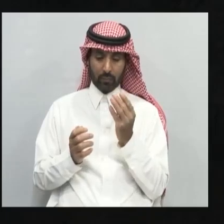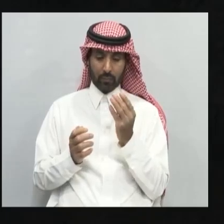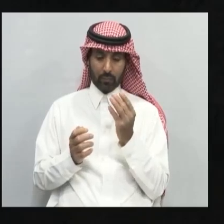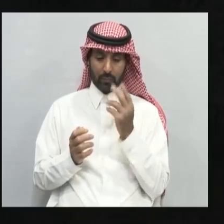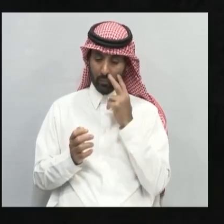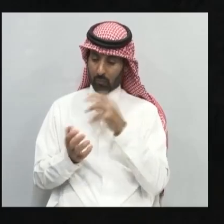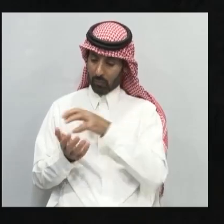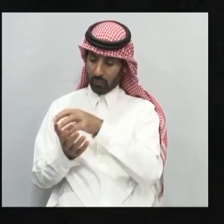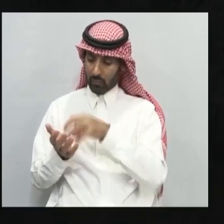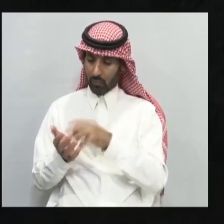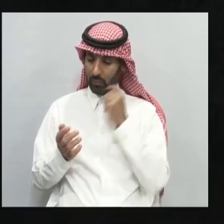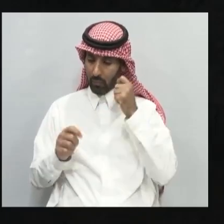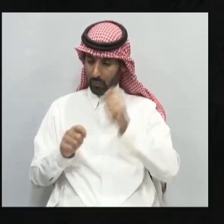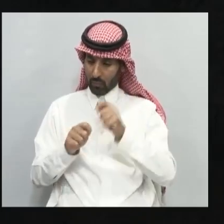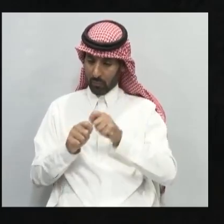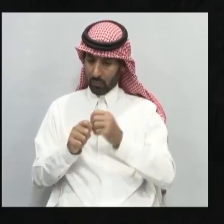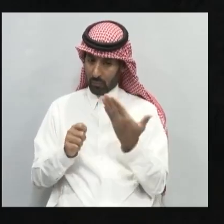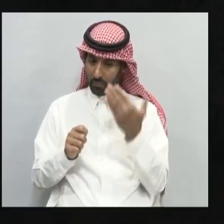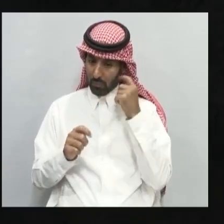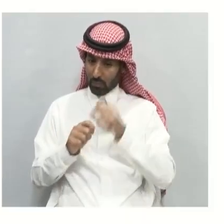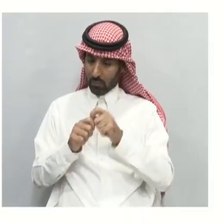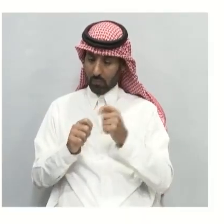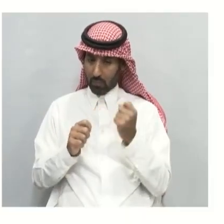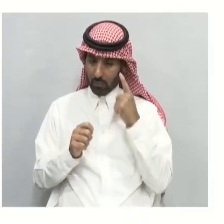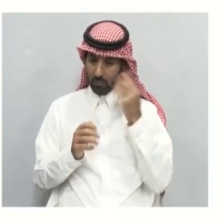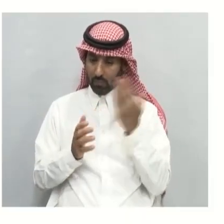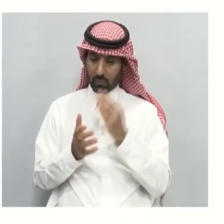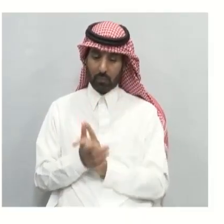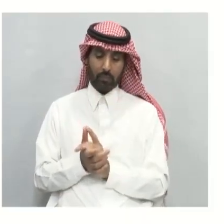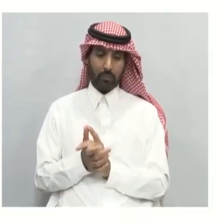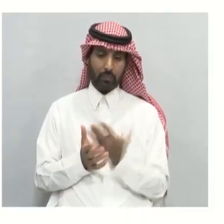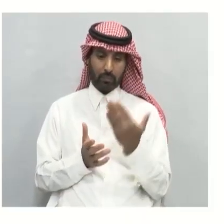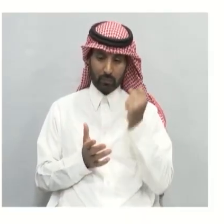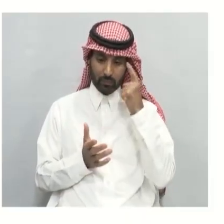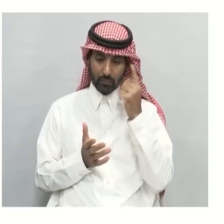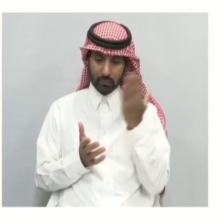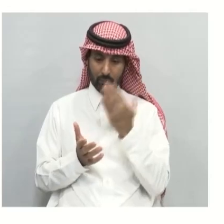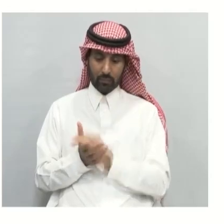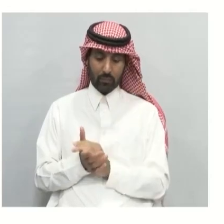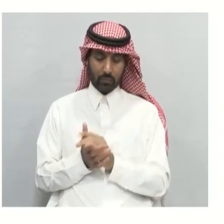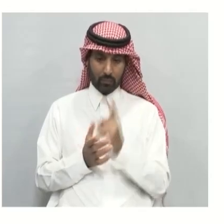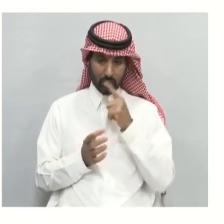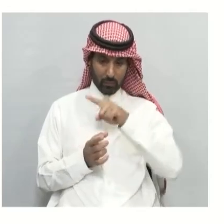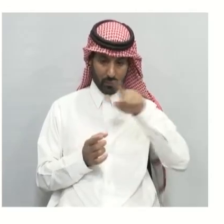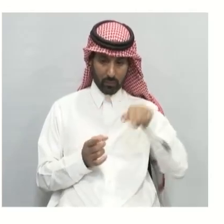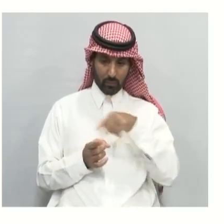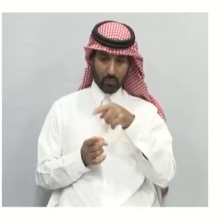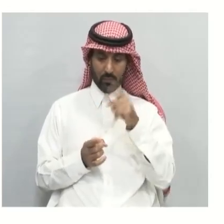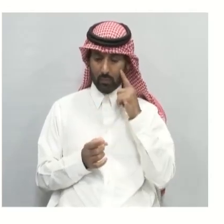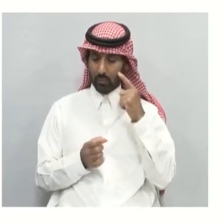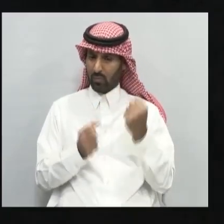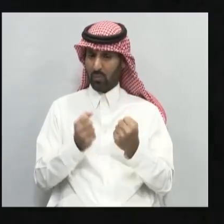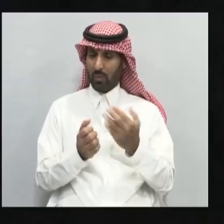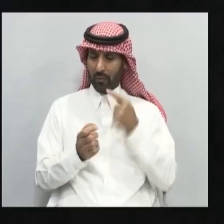from scratch, so this is an invention. Okay, speaking about these inventions, let's imagine